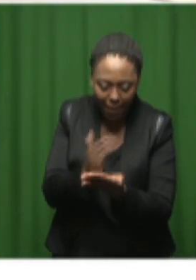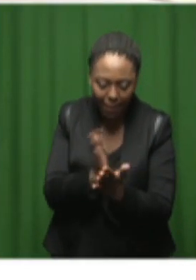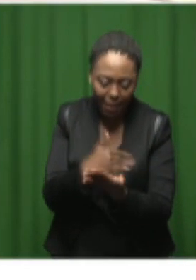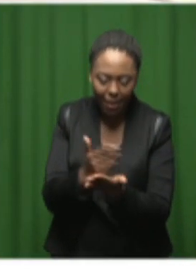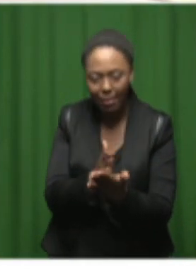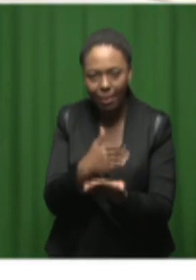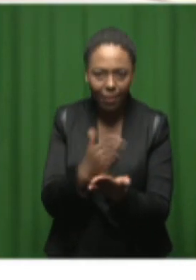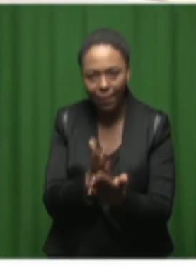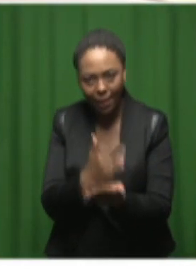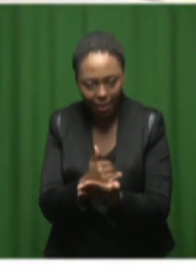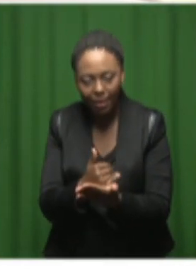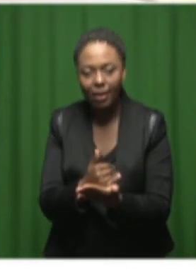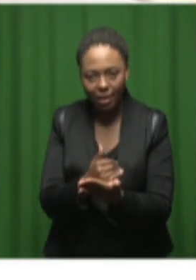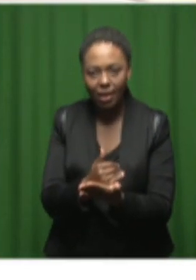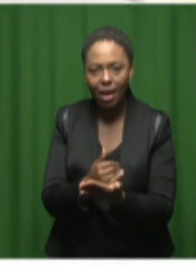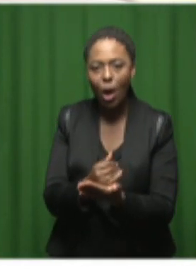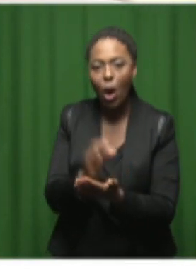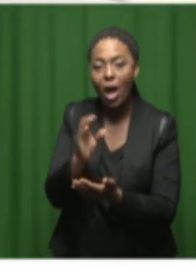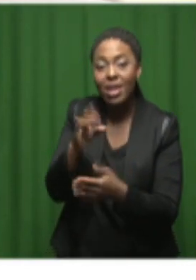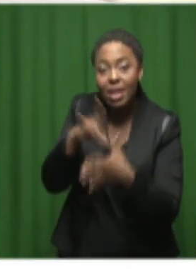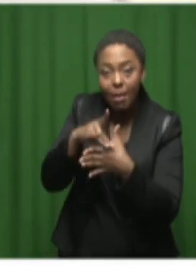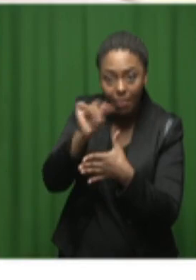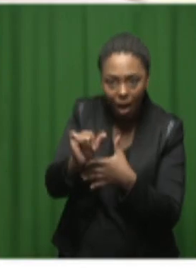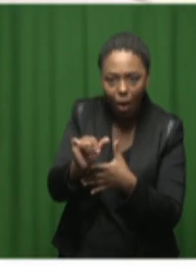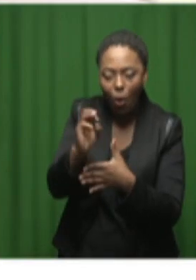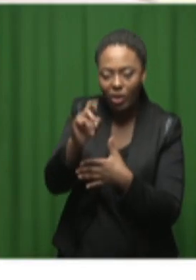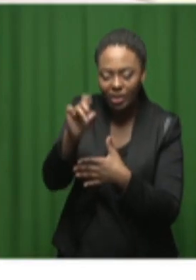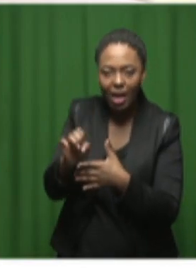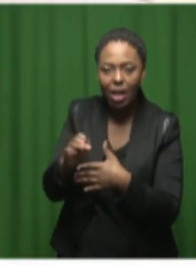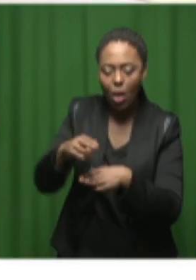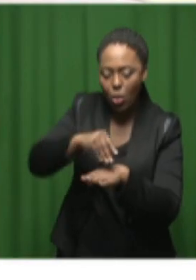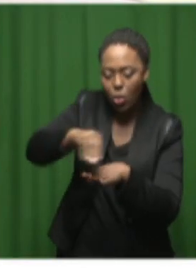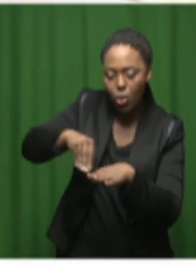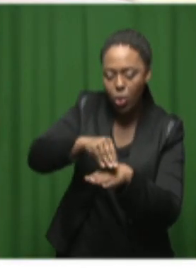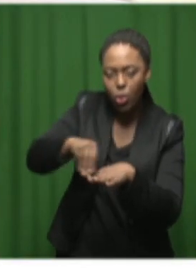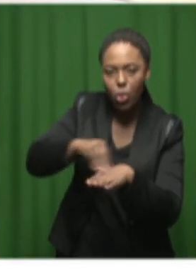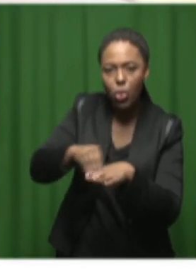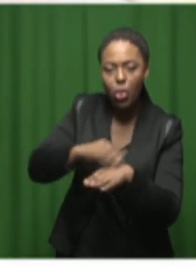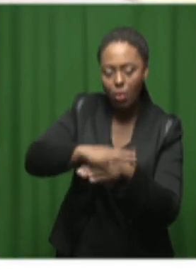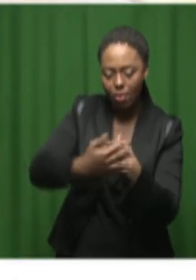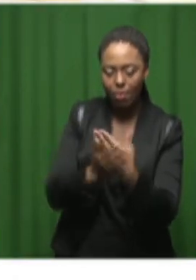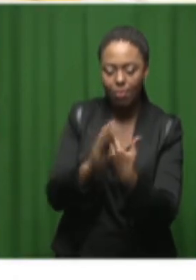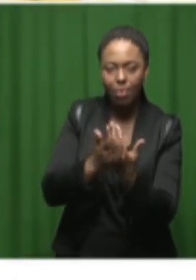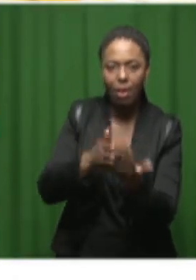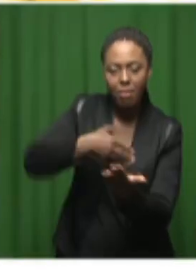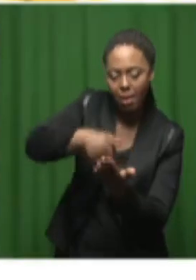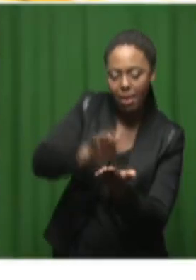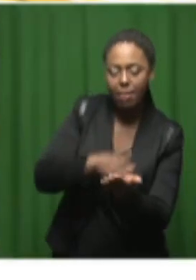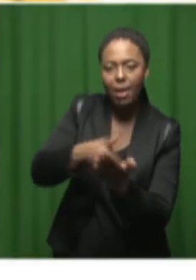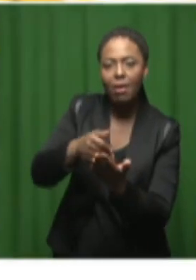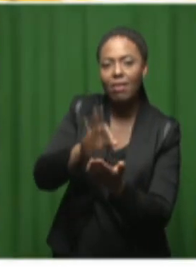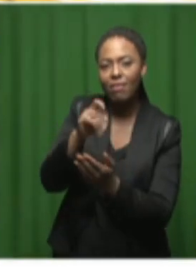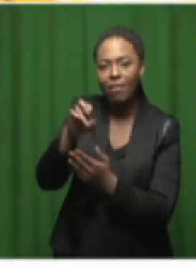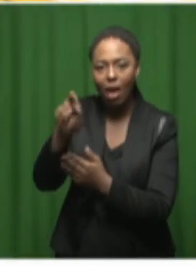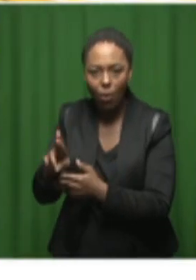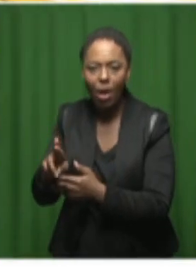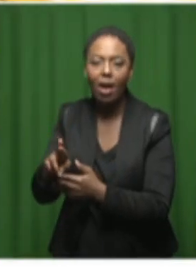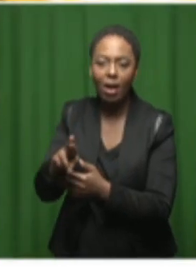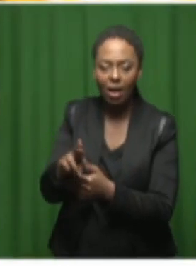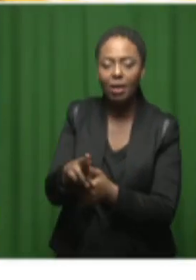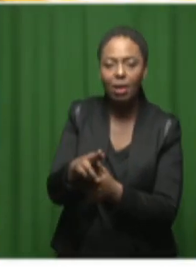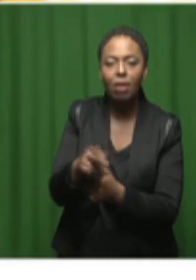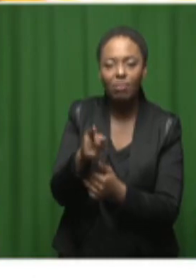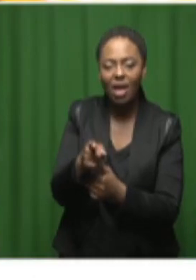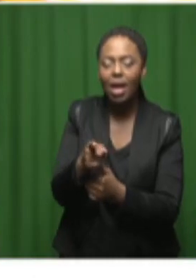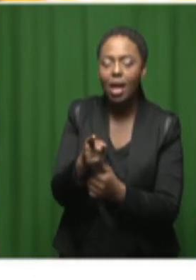your oxtail with some flour, brown that, put it aside. Start with onion, as I said, spices, you know, nice